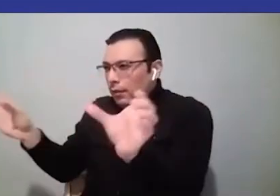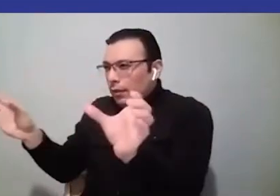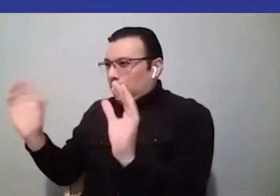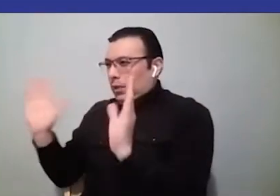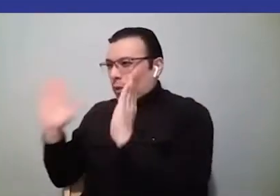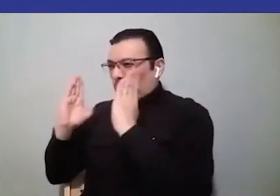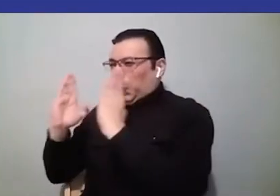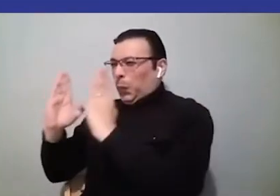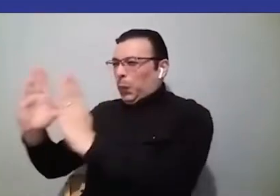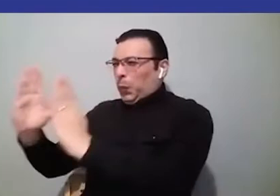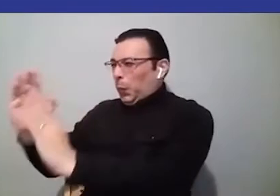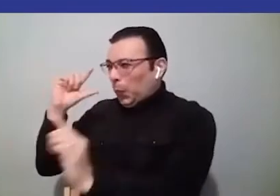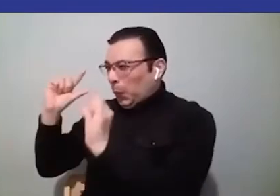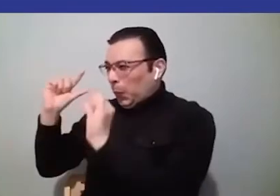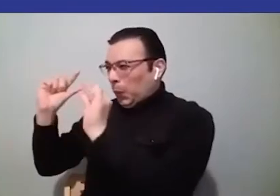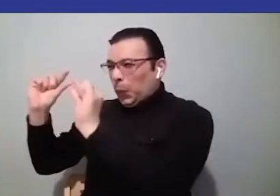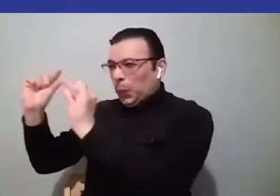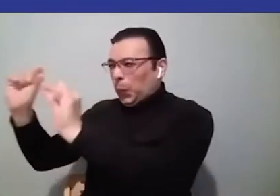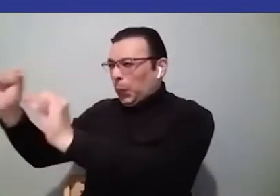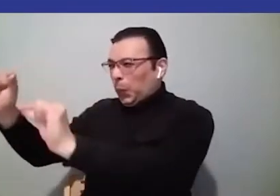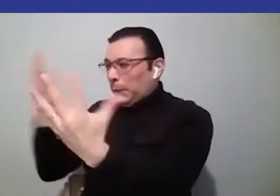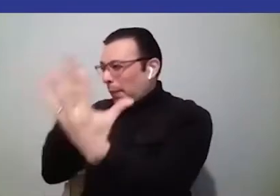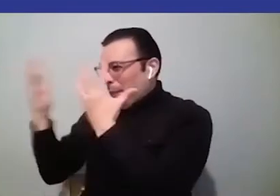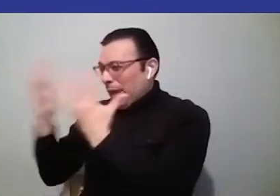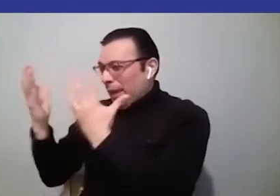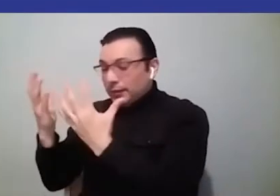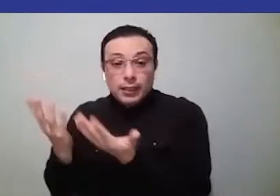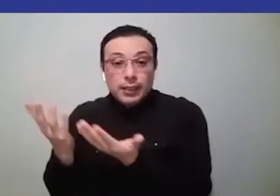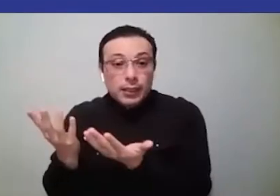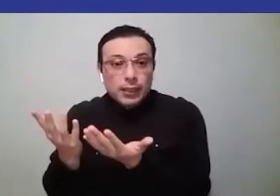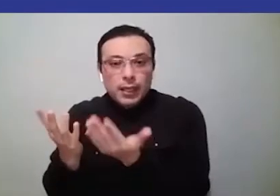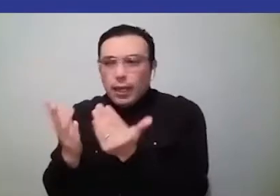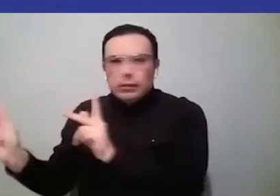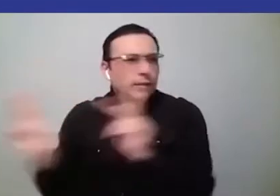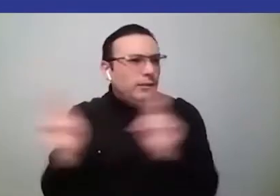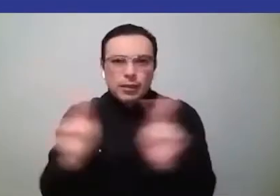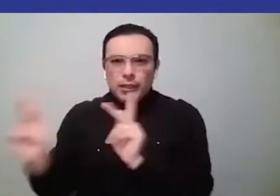experiences are conflated into one. It's like when I stand here remembering standing there with